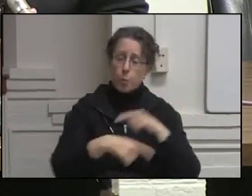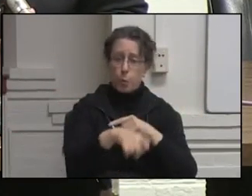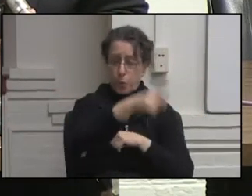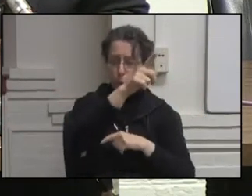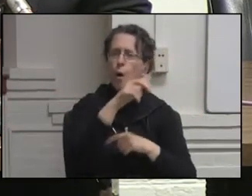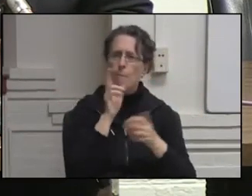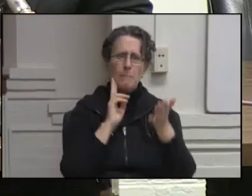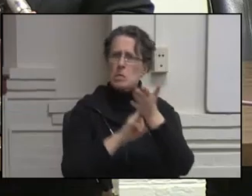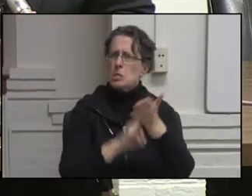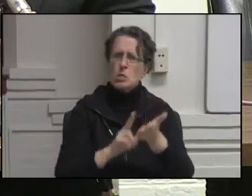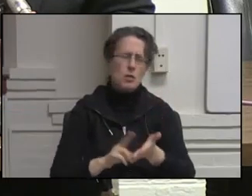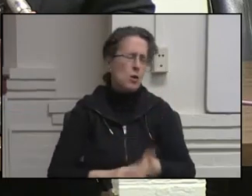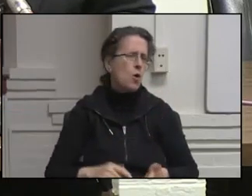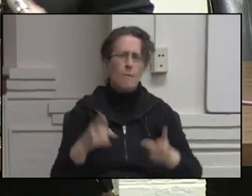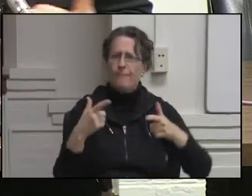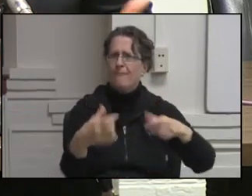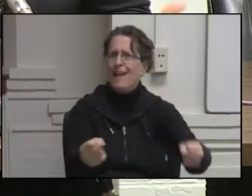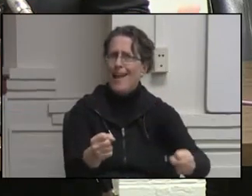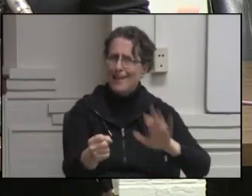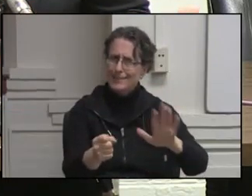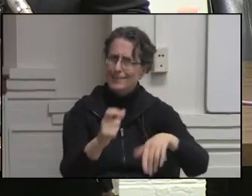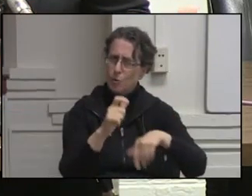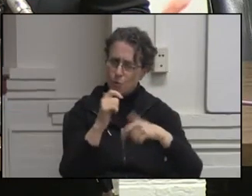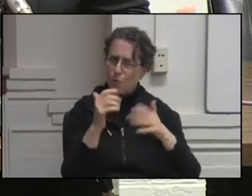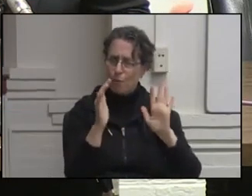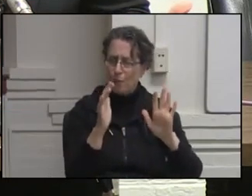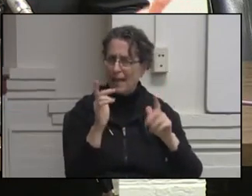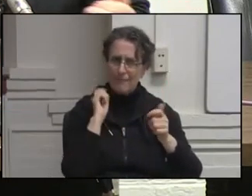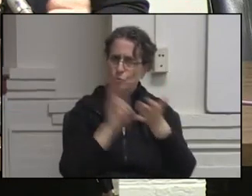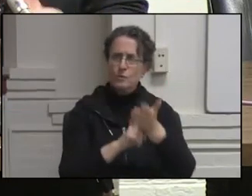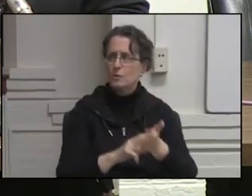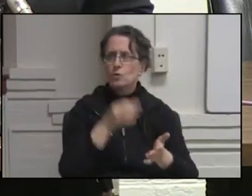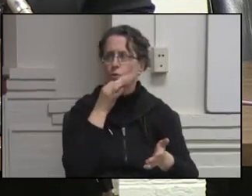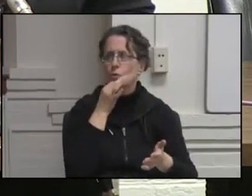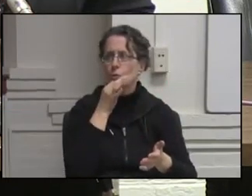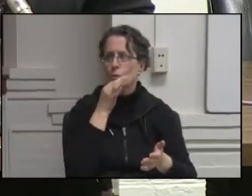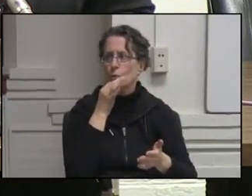signing up as soon as possible. And it's our 18th year, could you believe it?